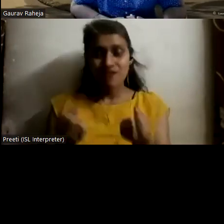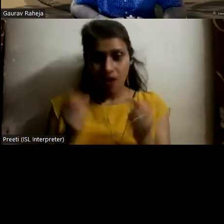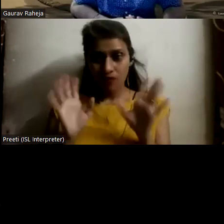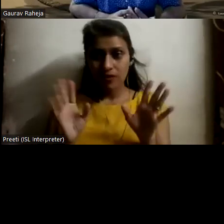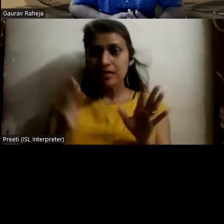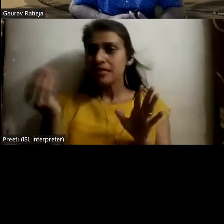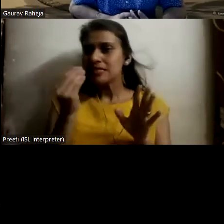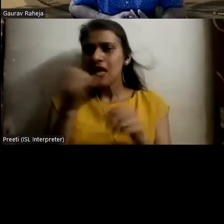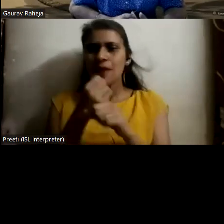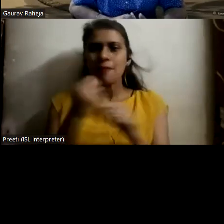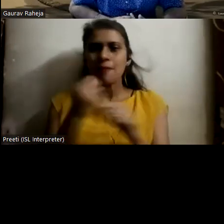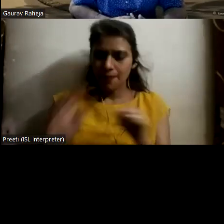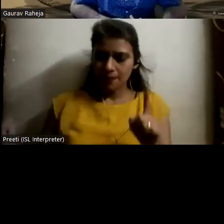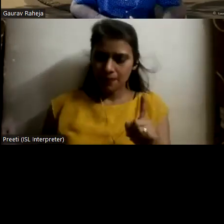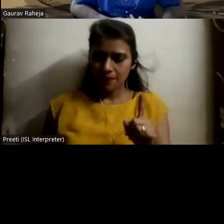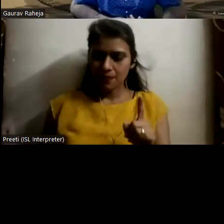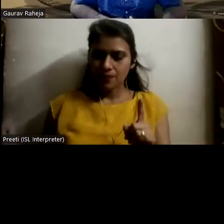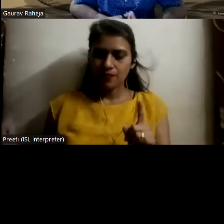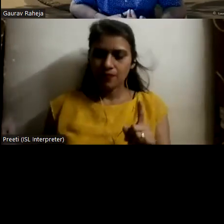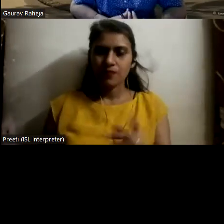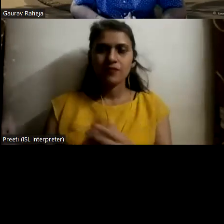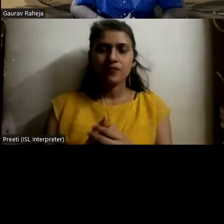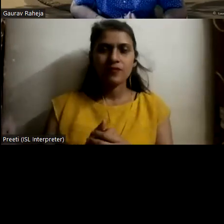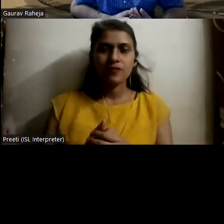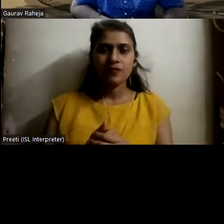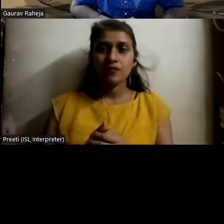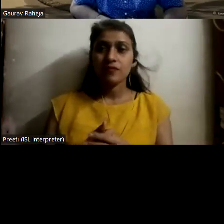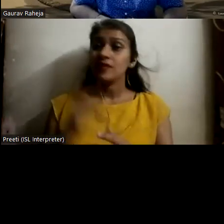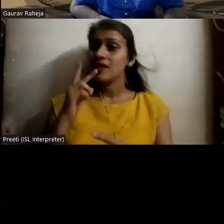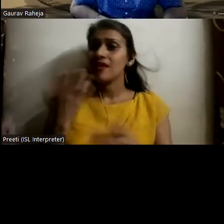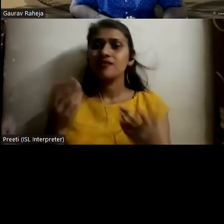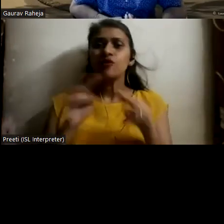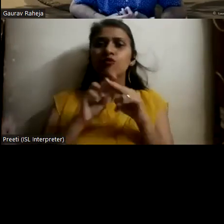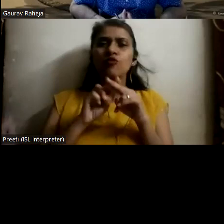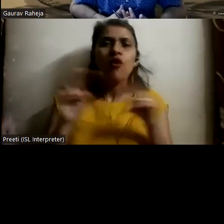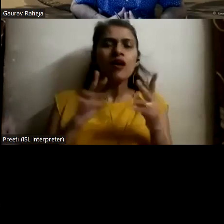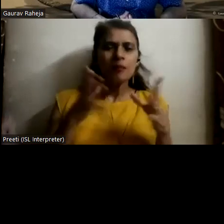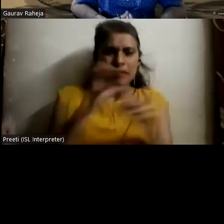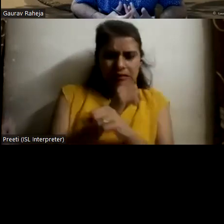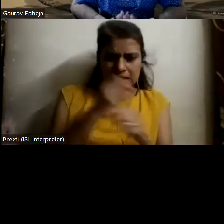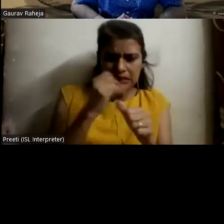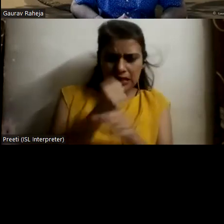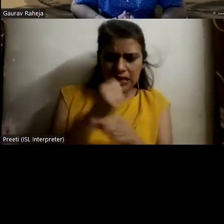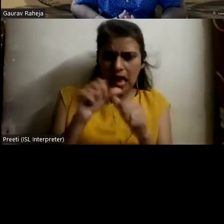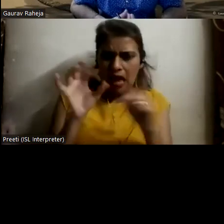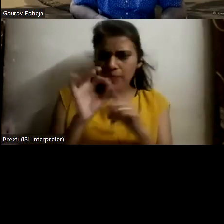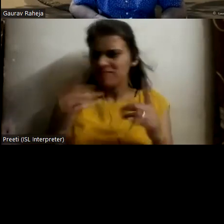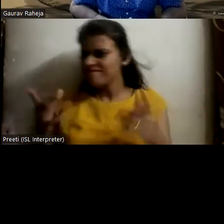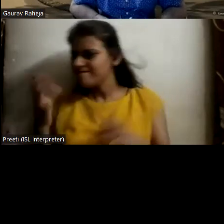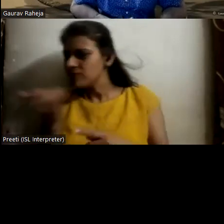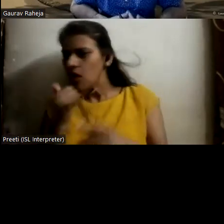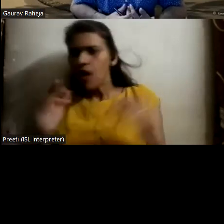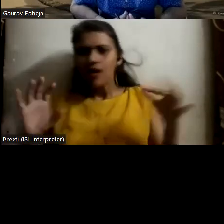gaps and you can start working in that area and actually fill those gaps. So we don't learn this because of the sake of